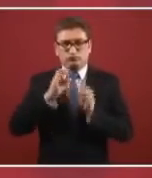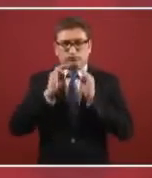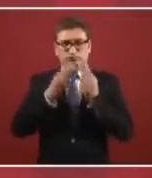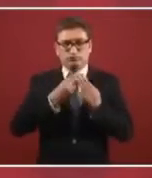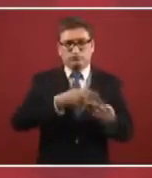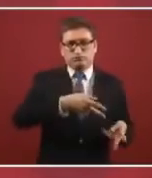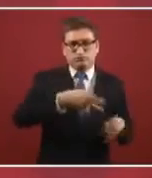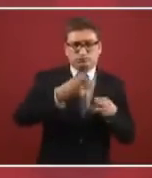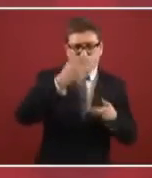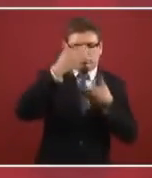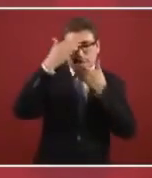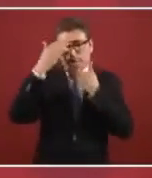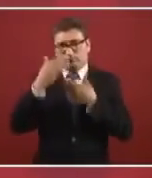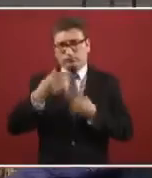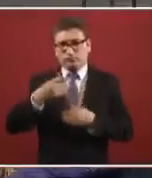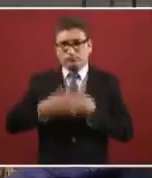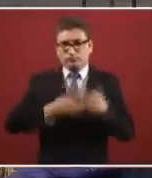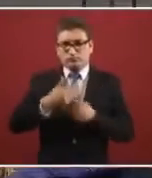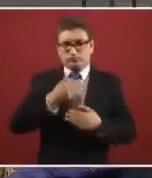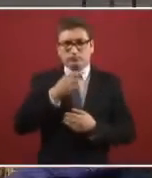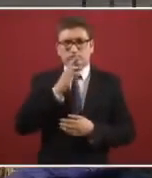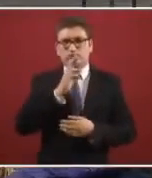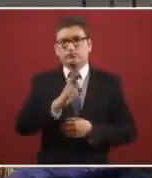the illicit groups